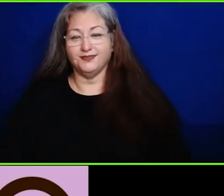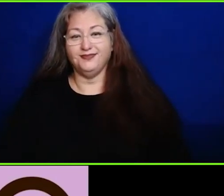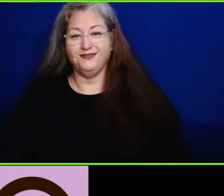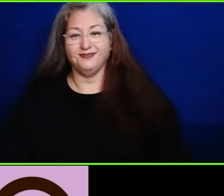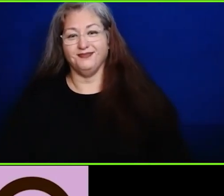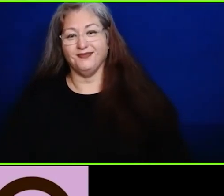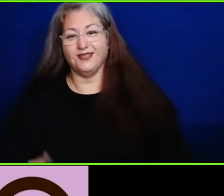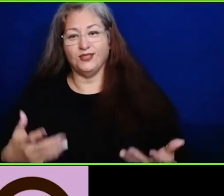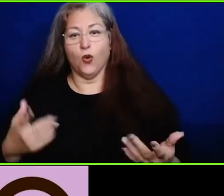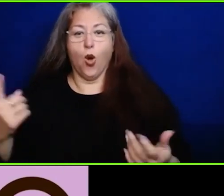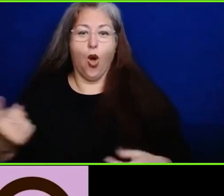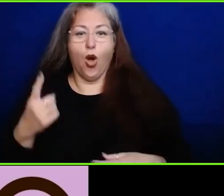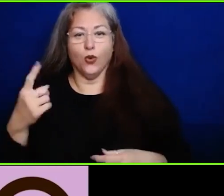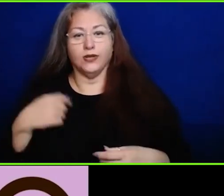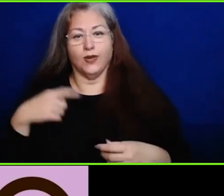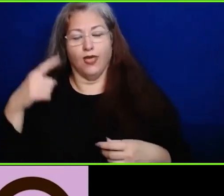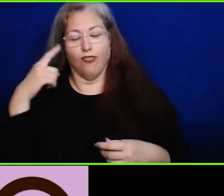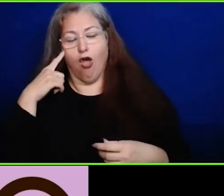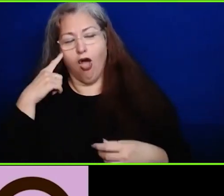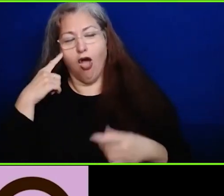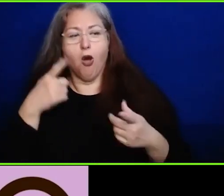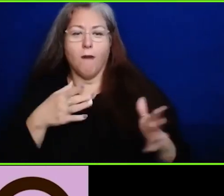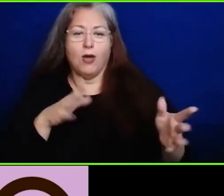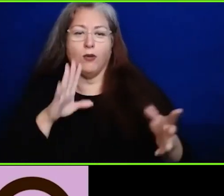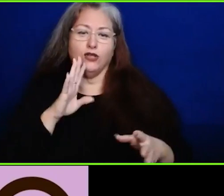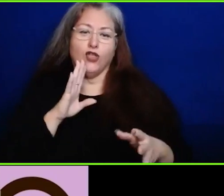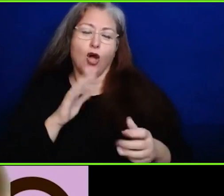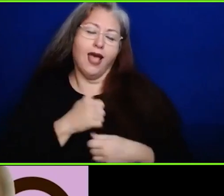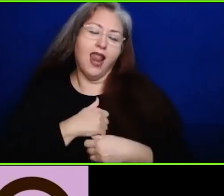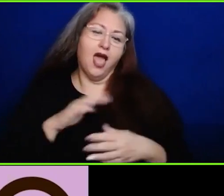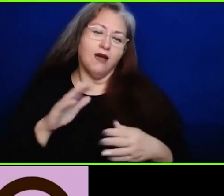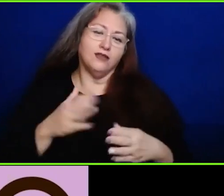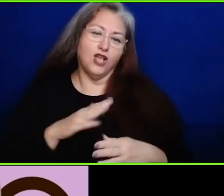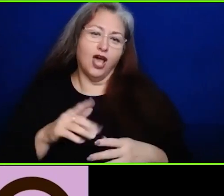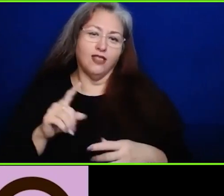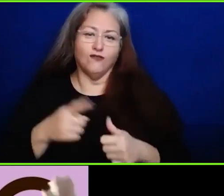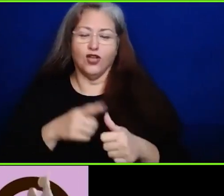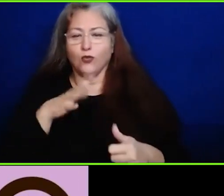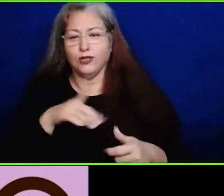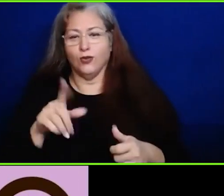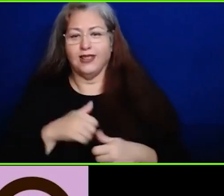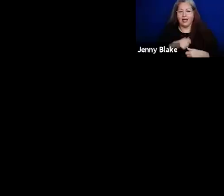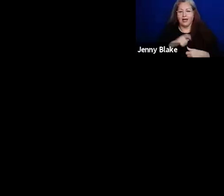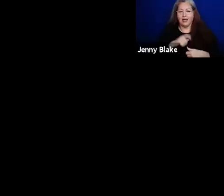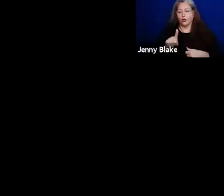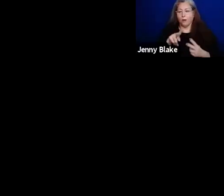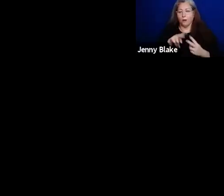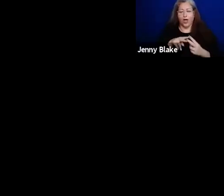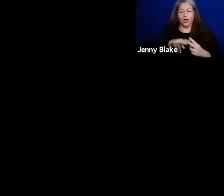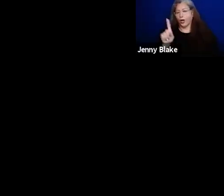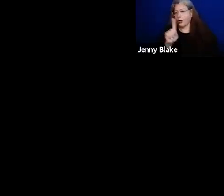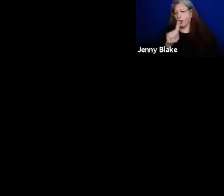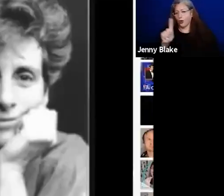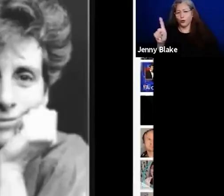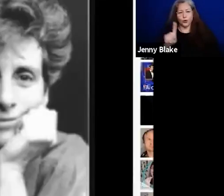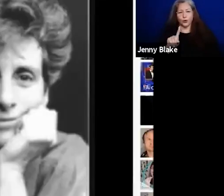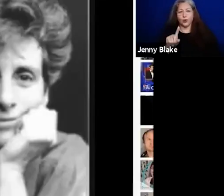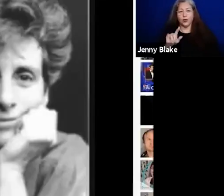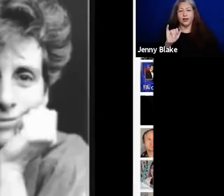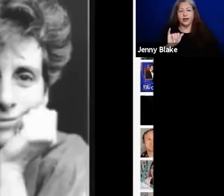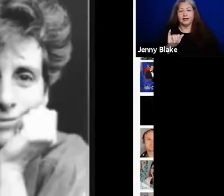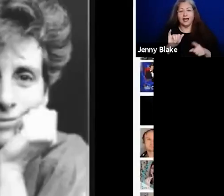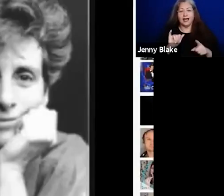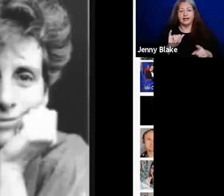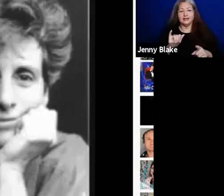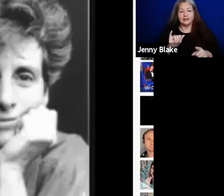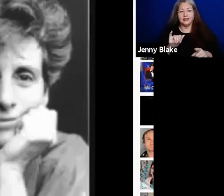You know, we always thought she's gonna sing a love song. The first woman in your life is your partner. No, no, no. It's each